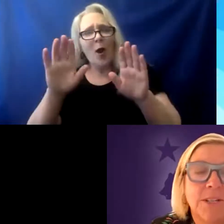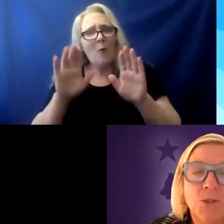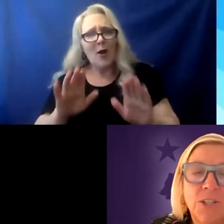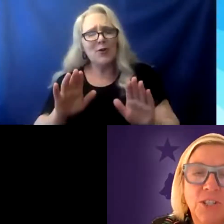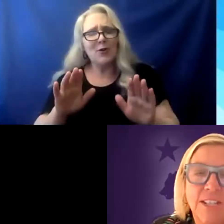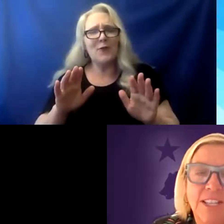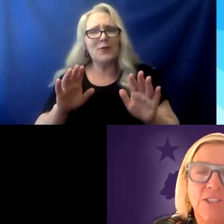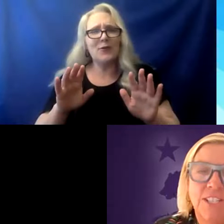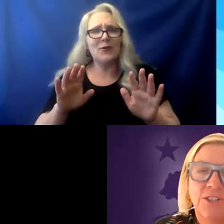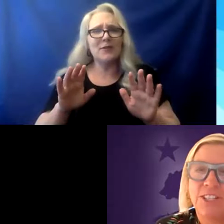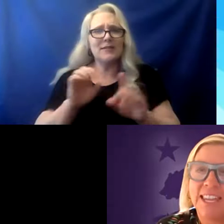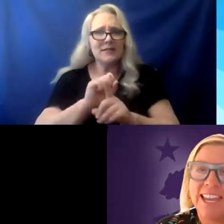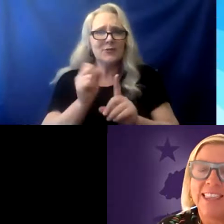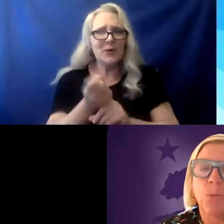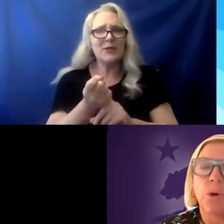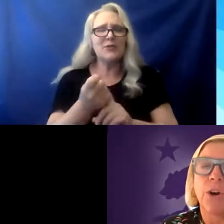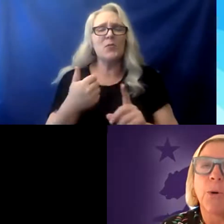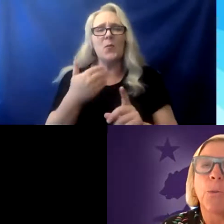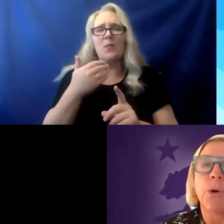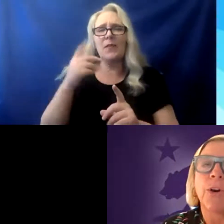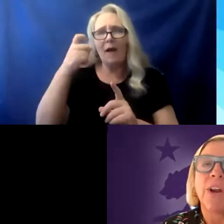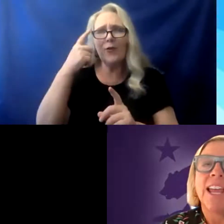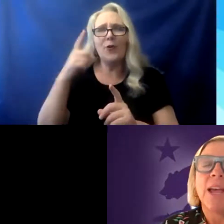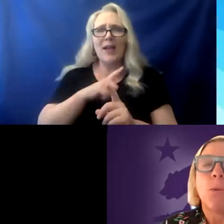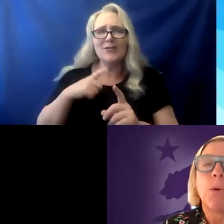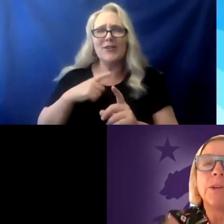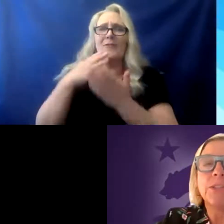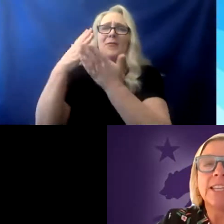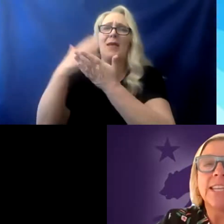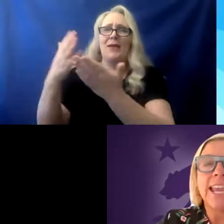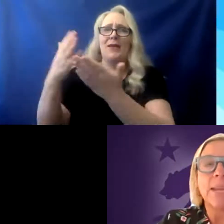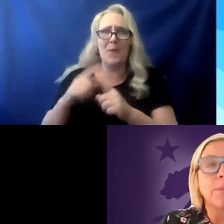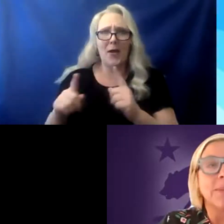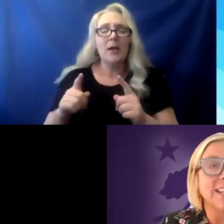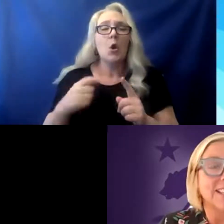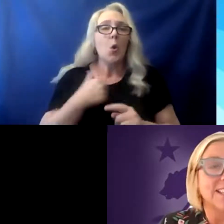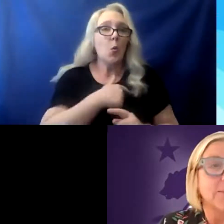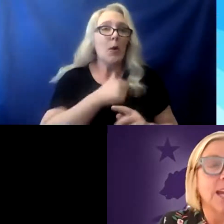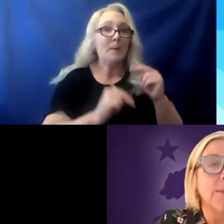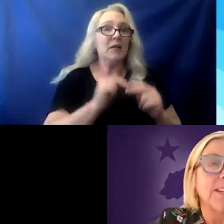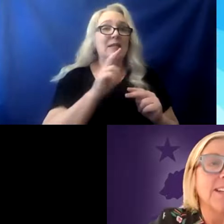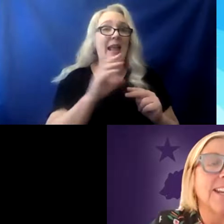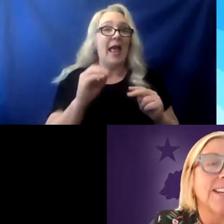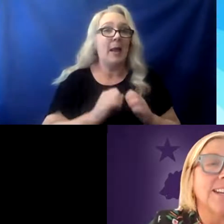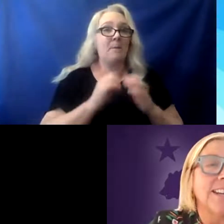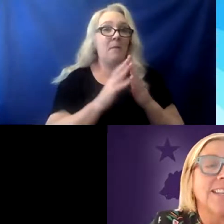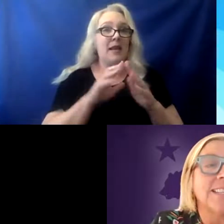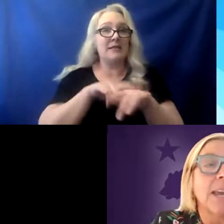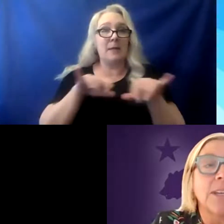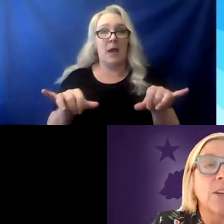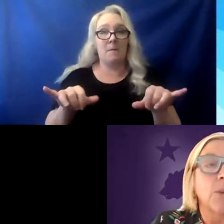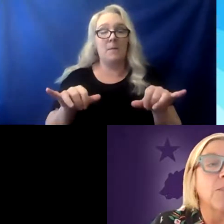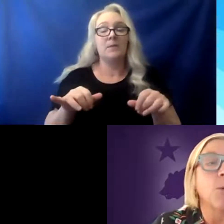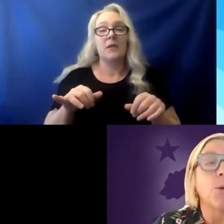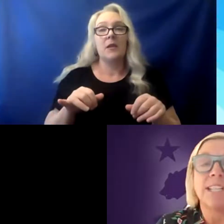the administration, and the legislature to thank, that we're building and implementing at the same time. And this